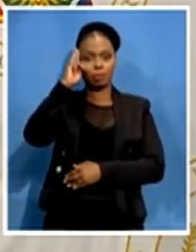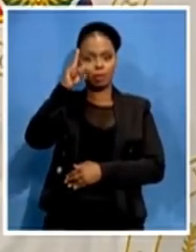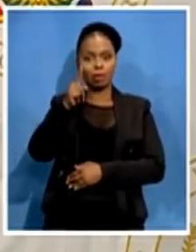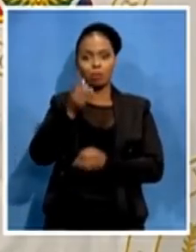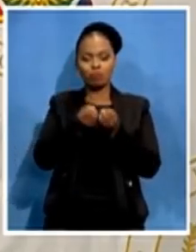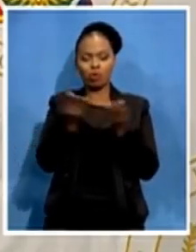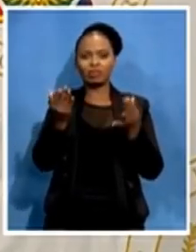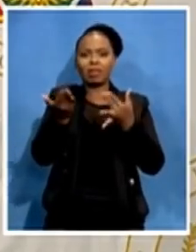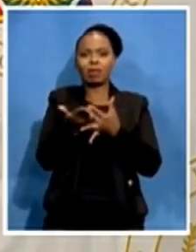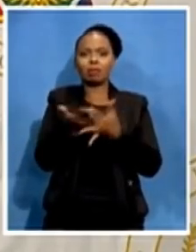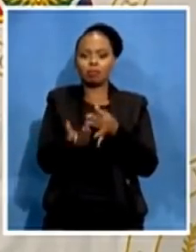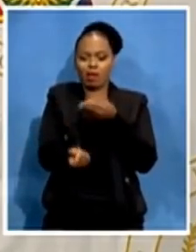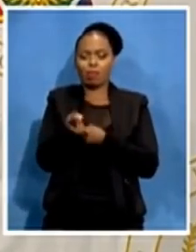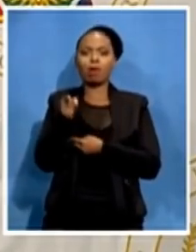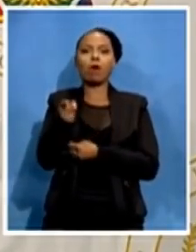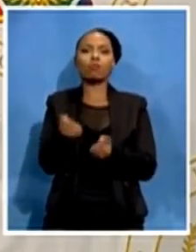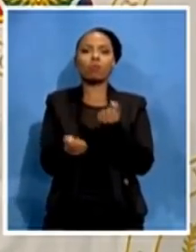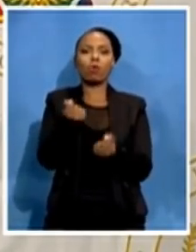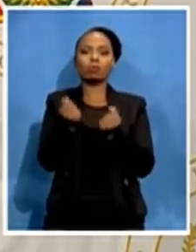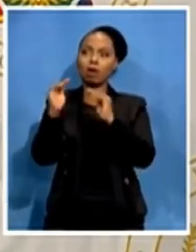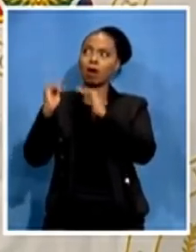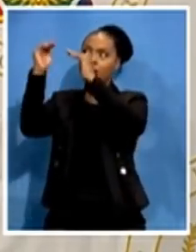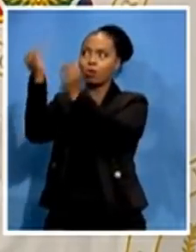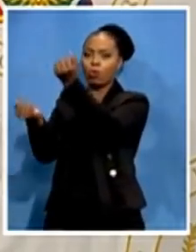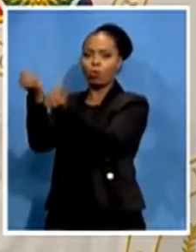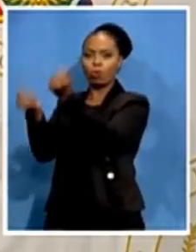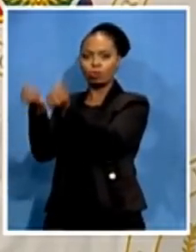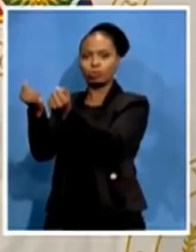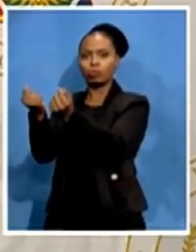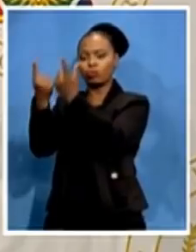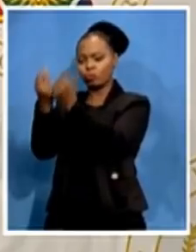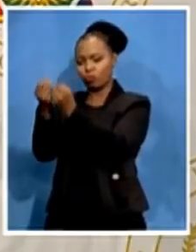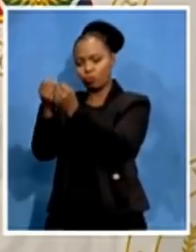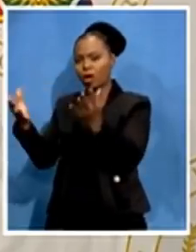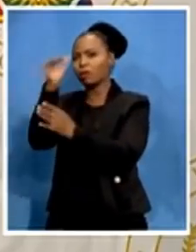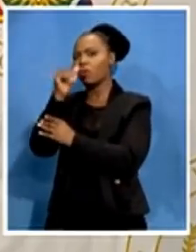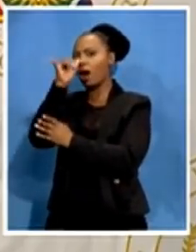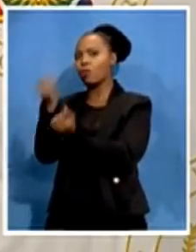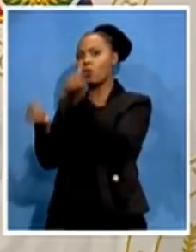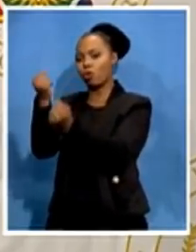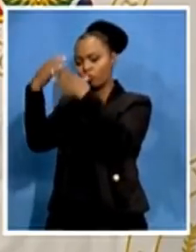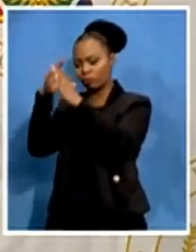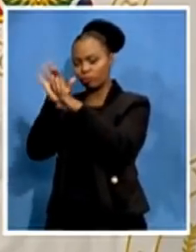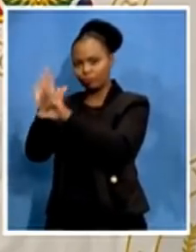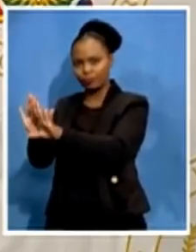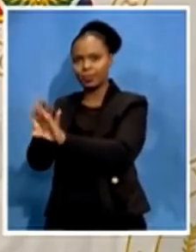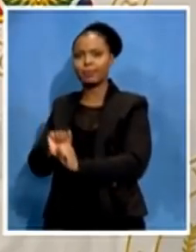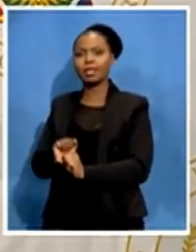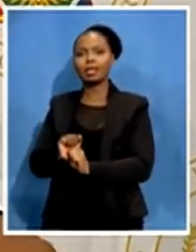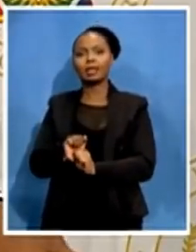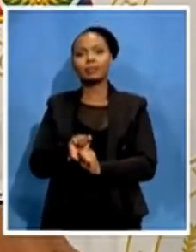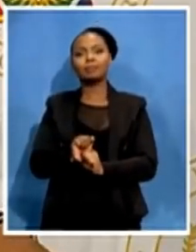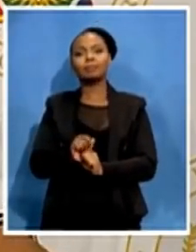High courts have got to run trials, civil and criminal. They even have to do circuit courts. The inability to do so has